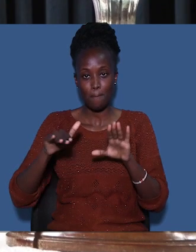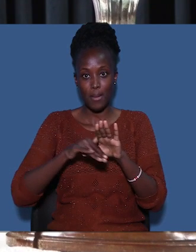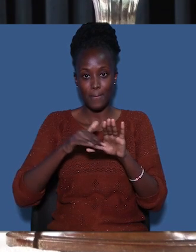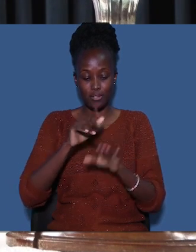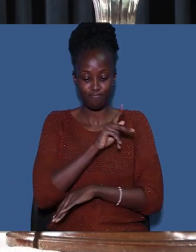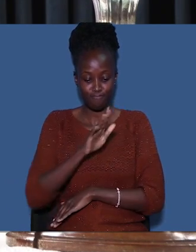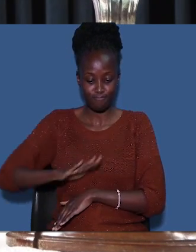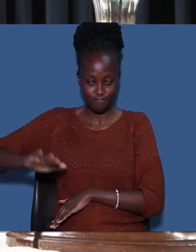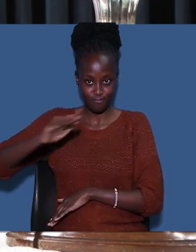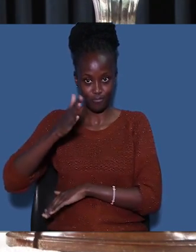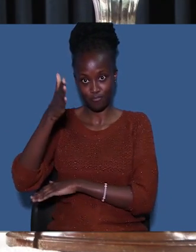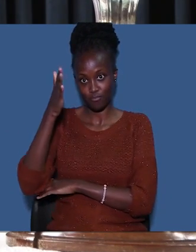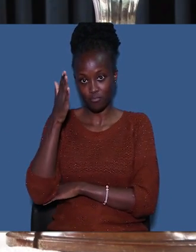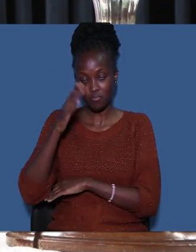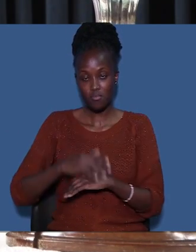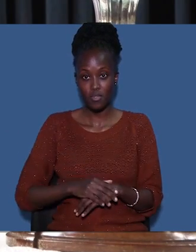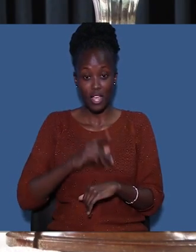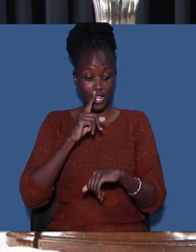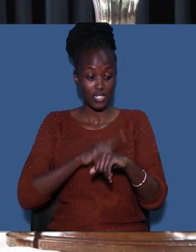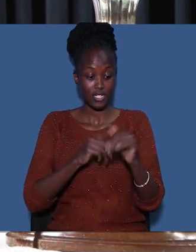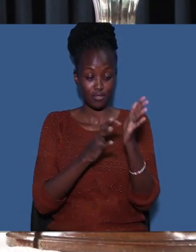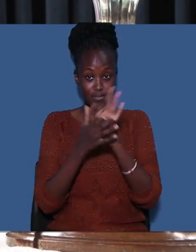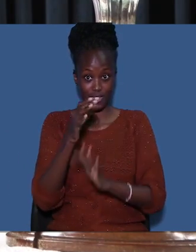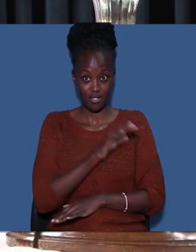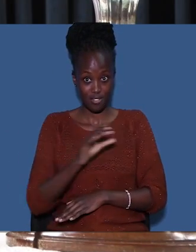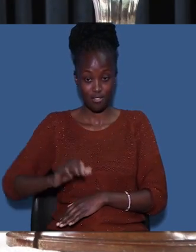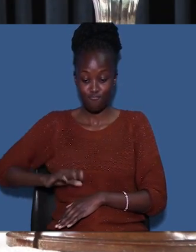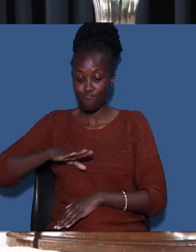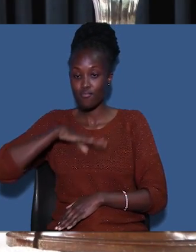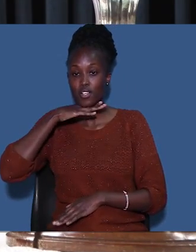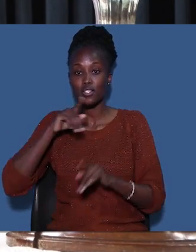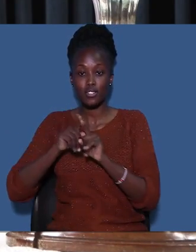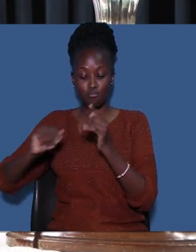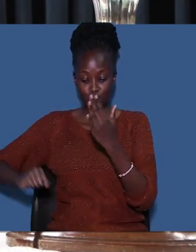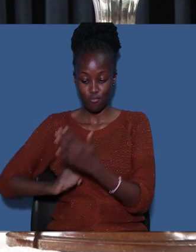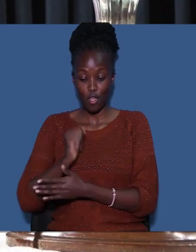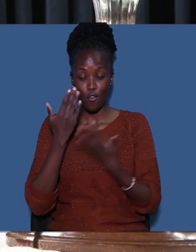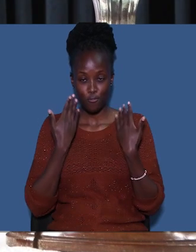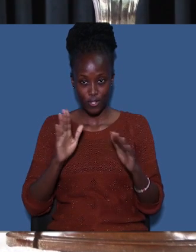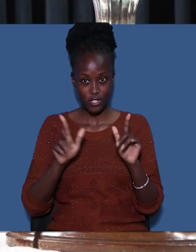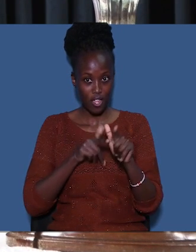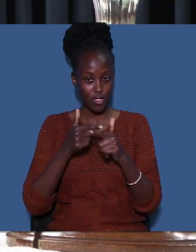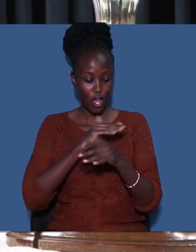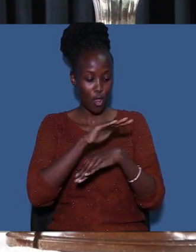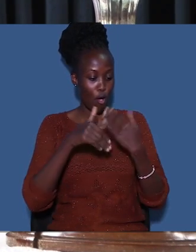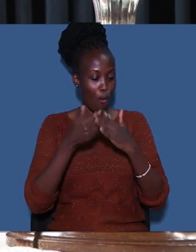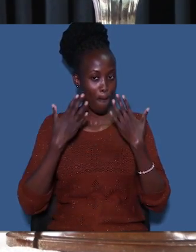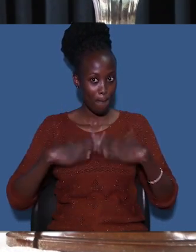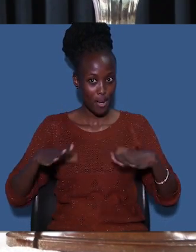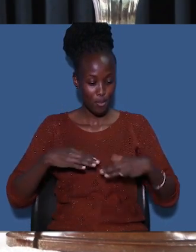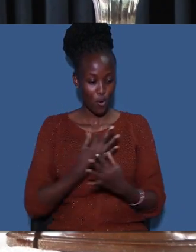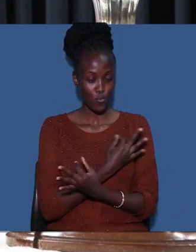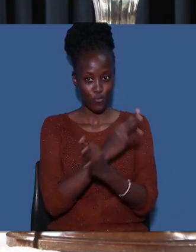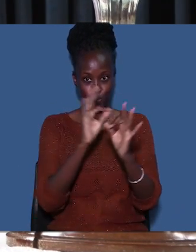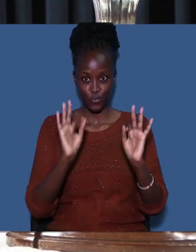Jesus Christ and his resurrection came reprieve from sin for all mankind. We are no longer bound by the